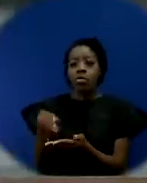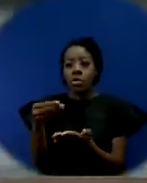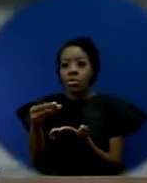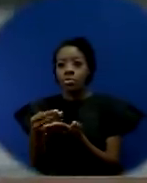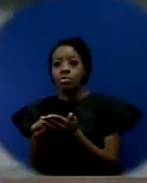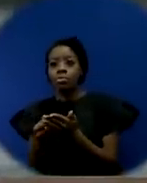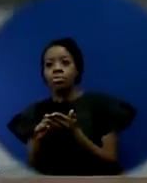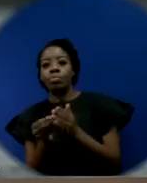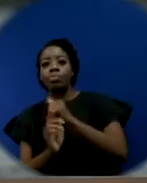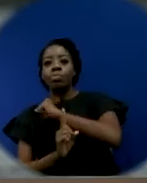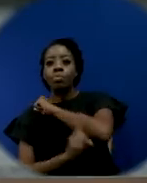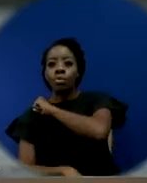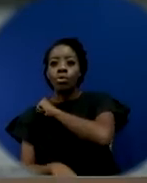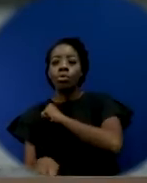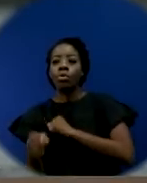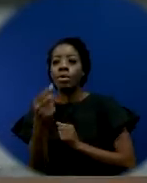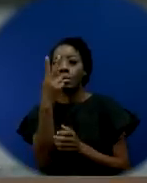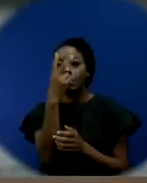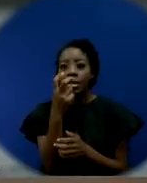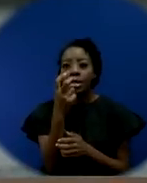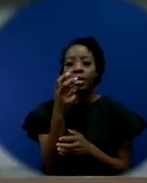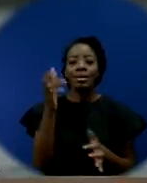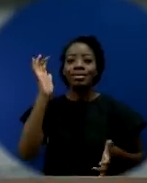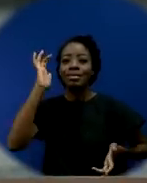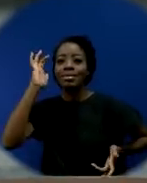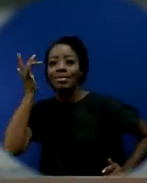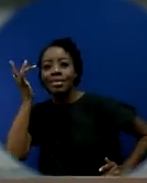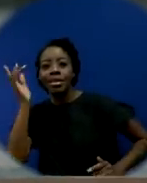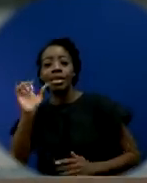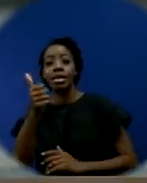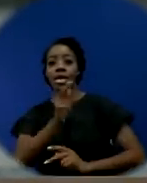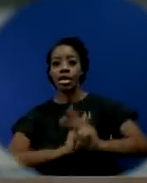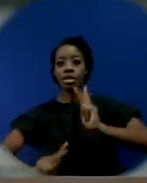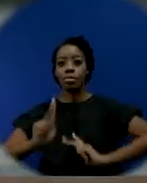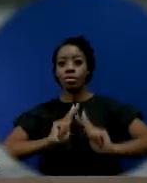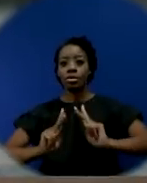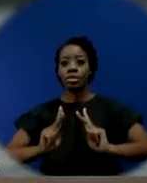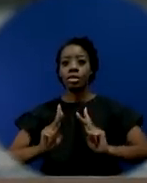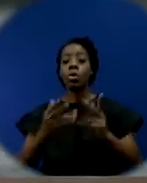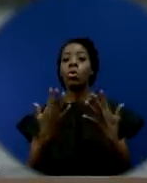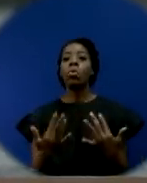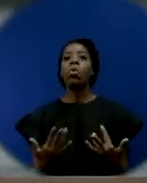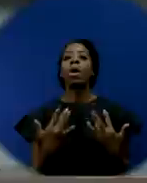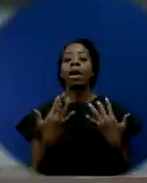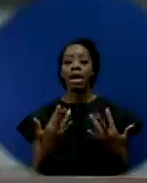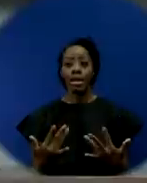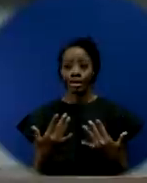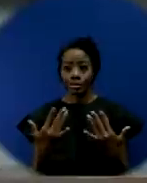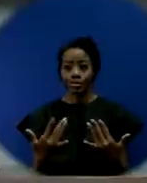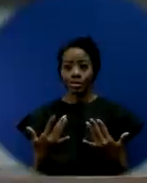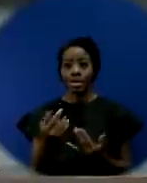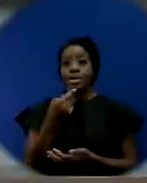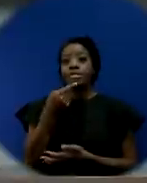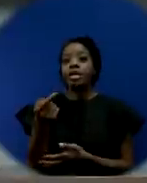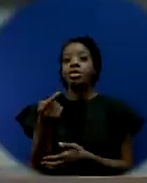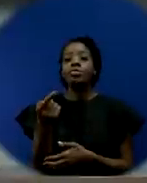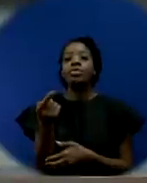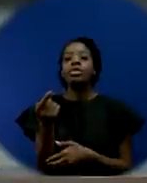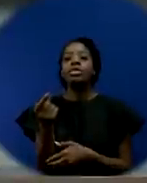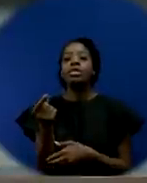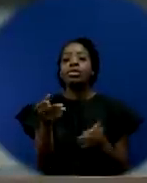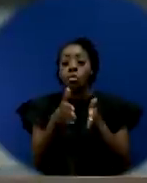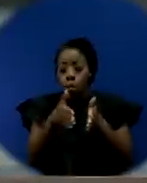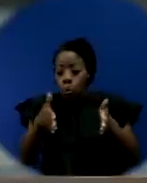and anybody out there hanging around the gate, and let them know there's room at this